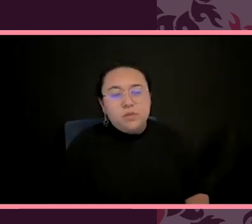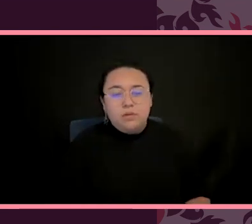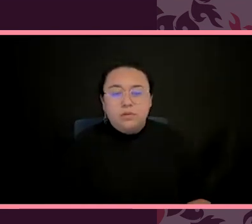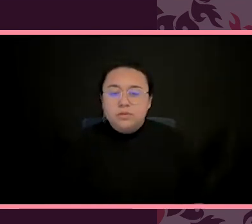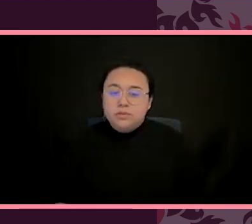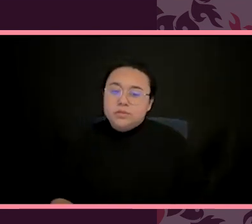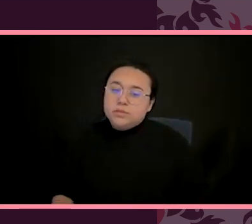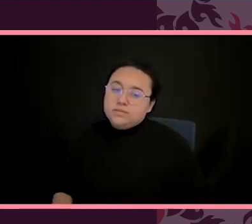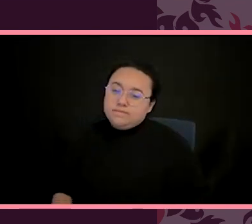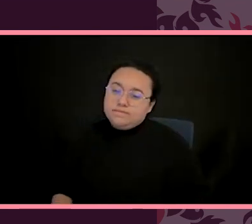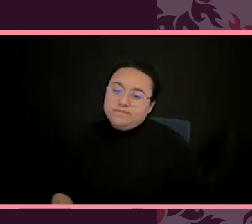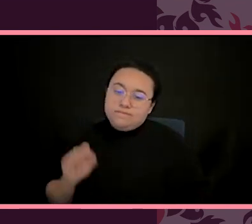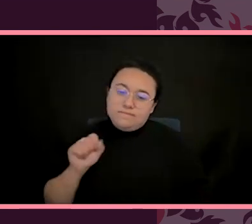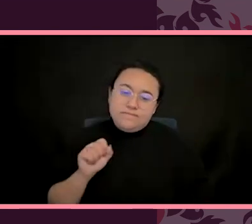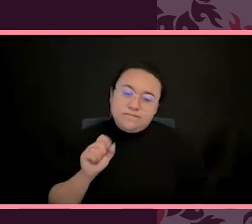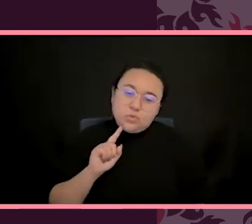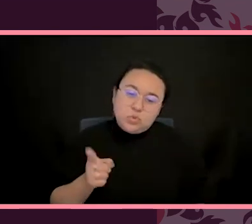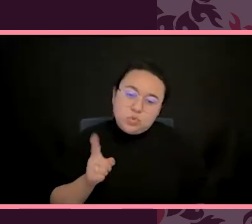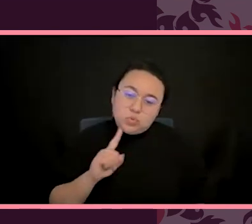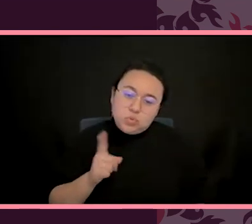Yeah, so true.